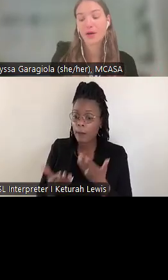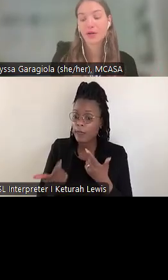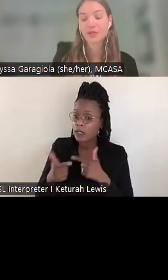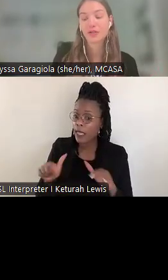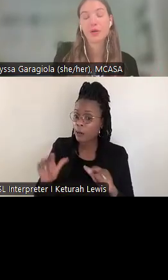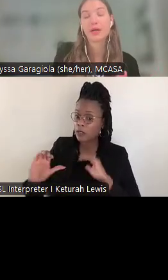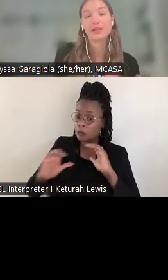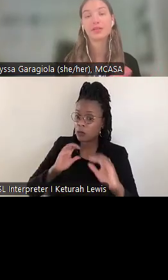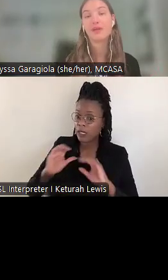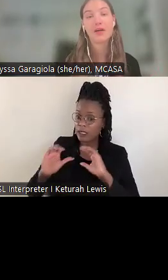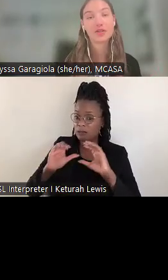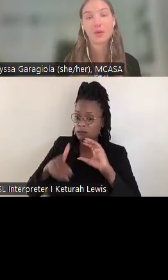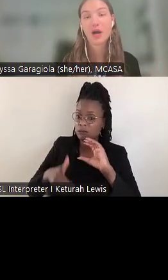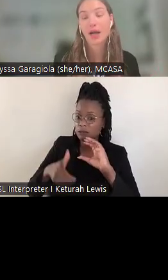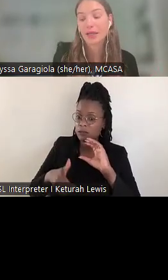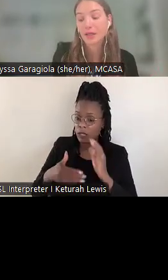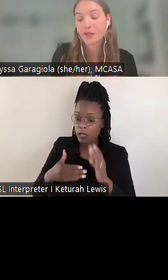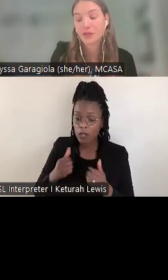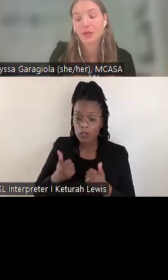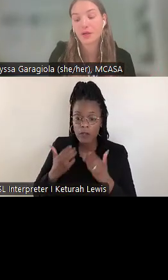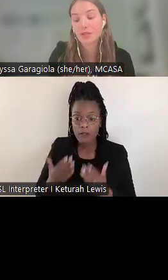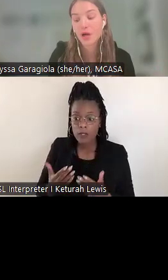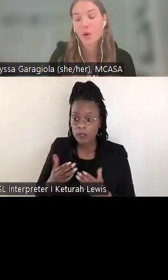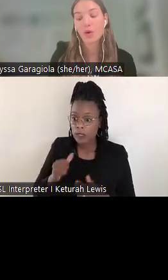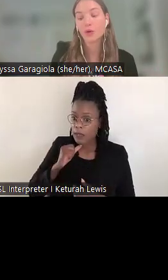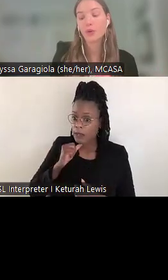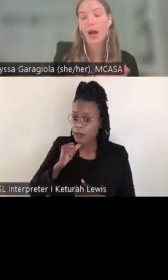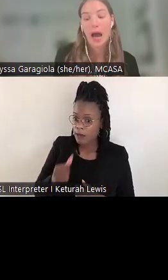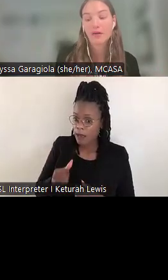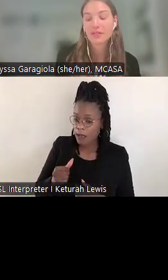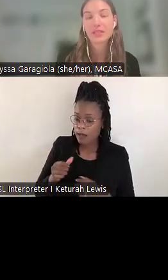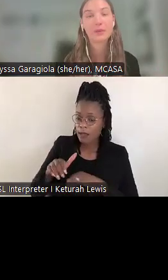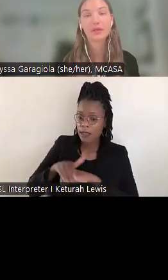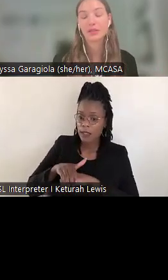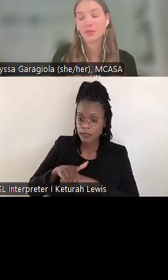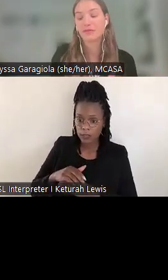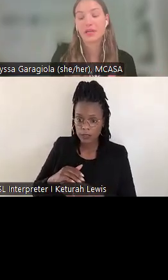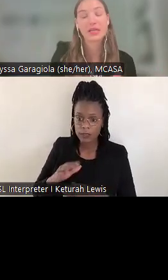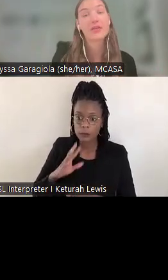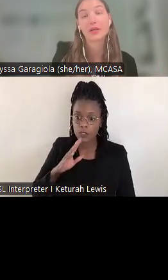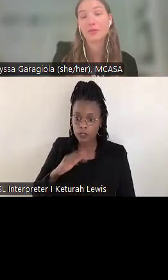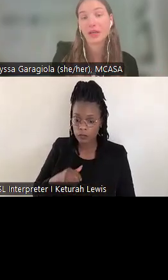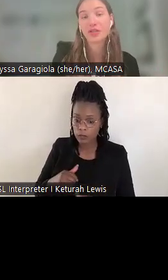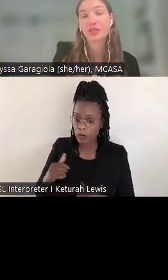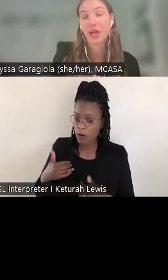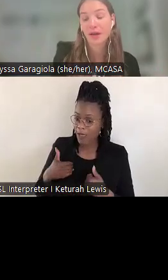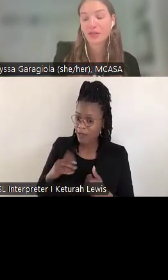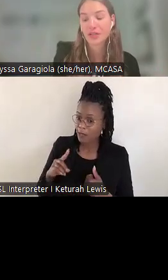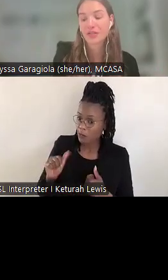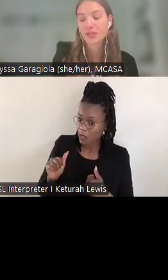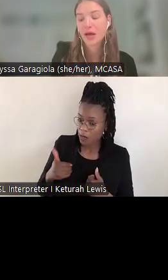communication barriers. So again, survivors who are non-English speakers or who have disabilities or face other